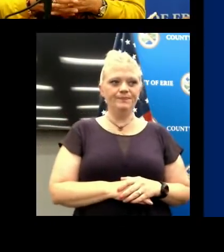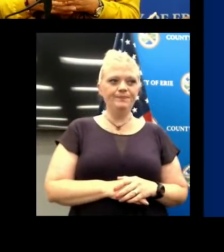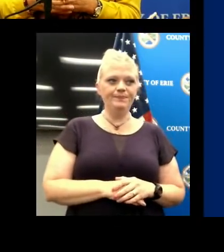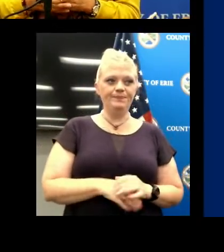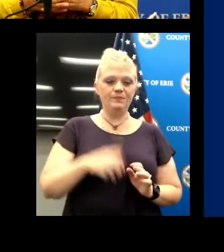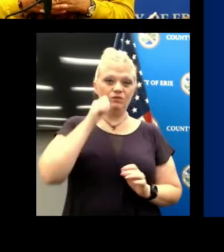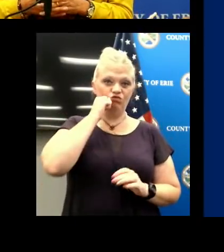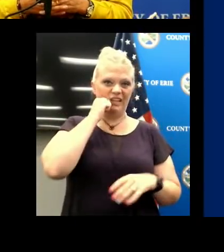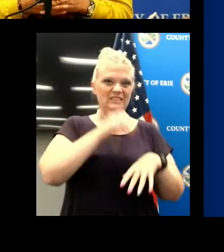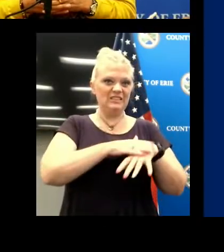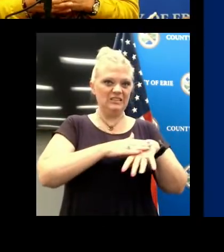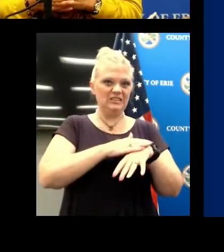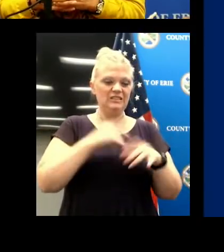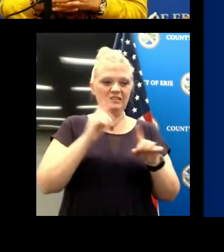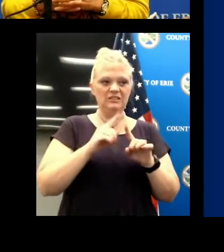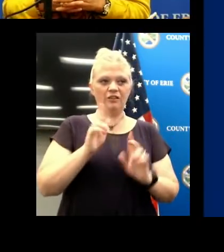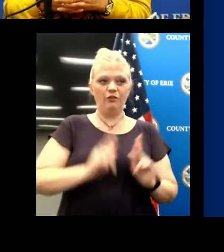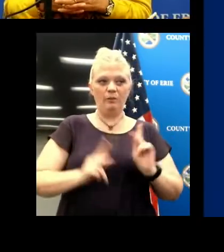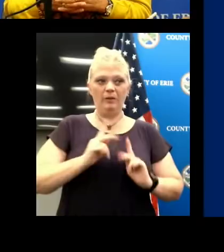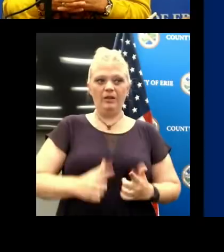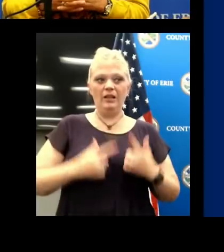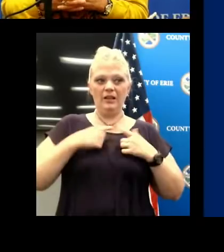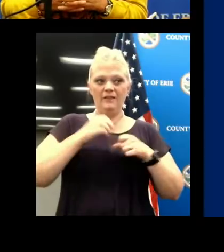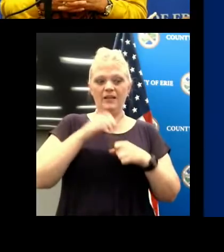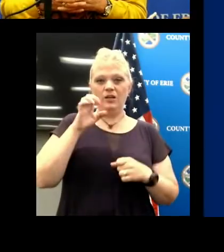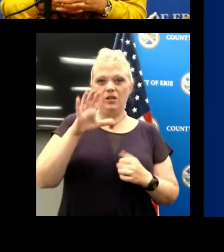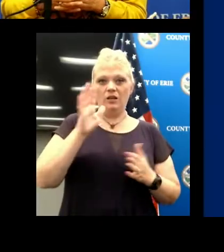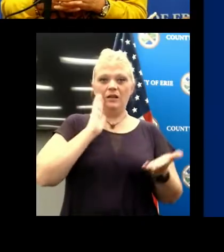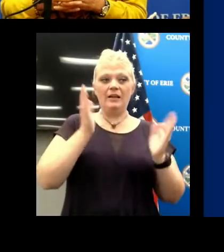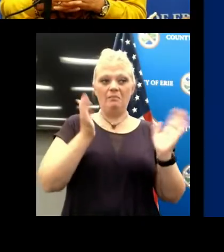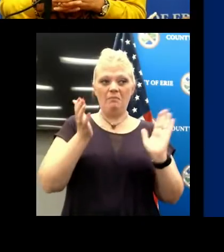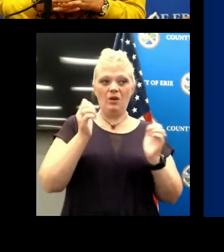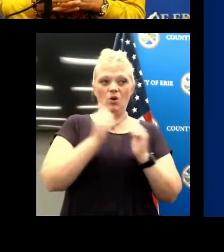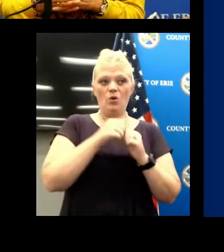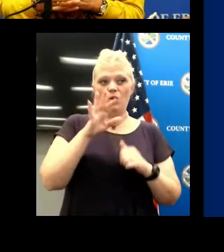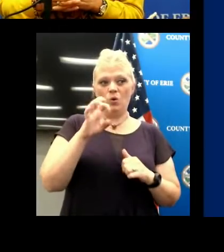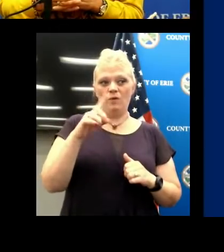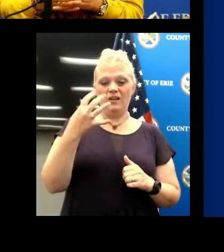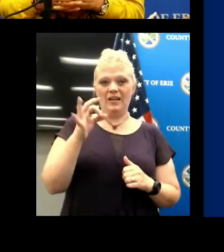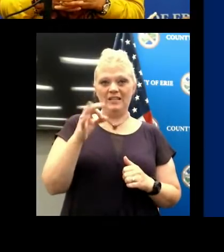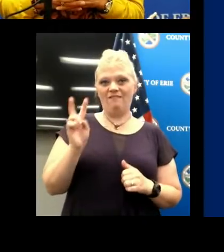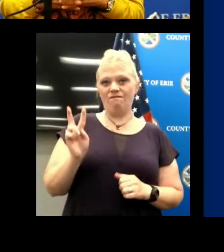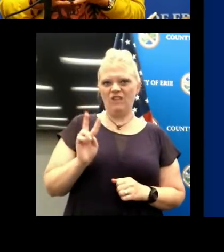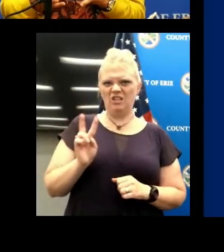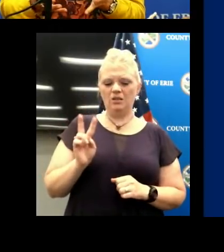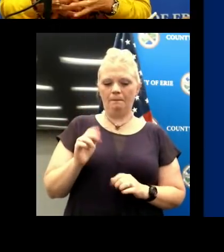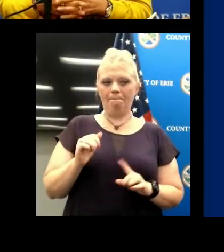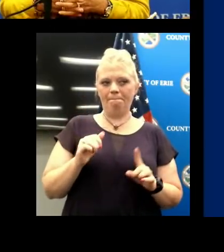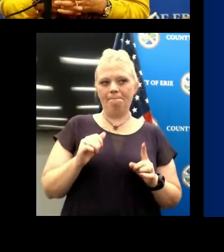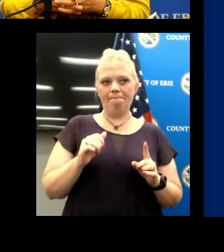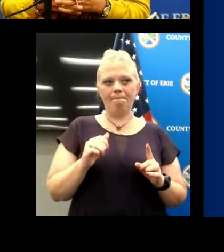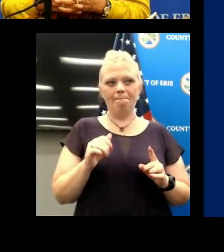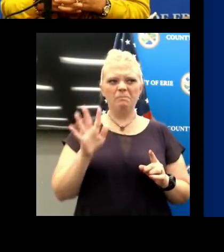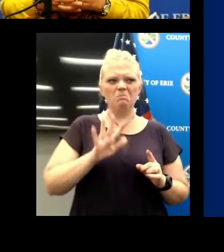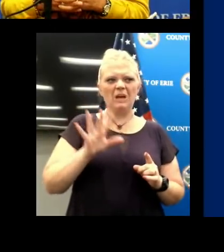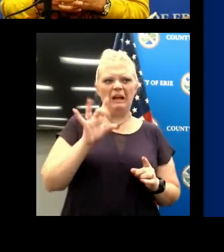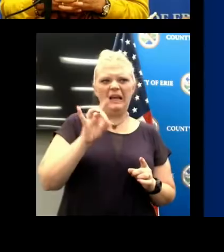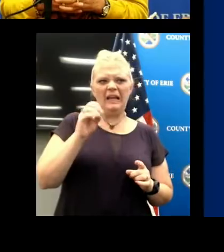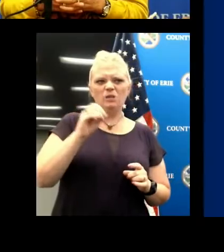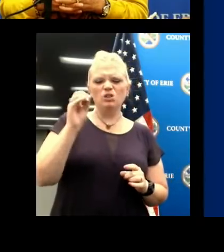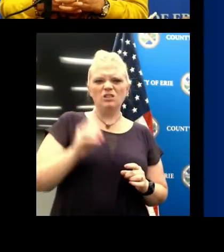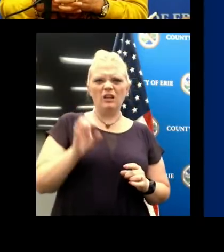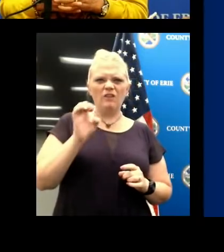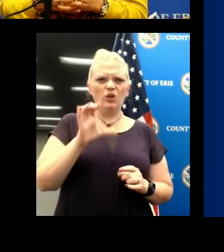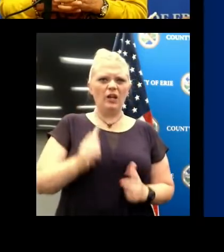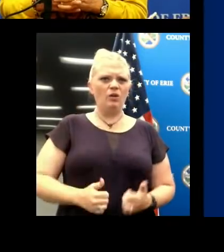race ethnicities of people that live in Erie County and comparing that to our COVID-19 victims, you can see that still about 80% of Erie